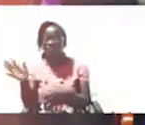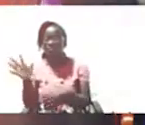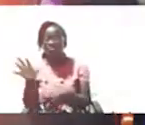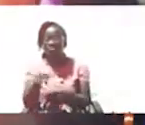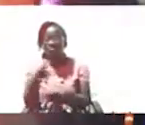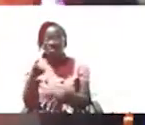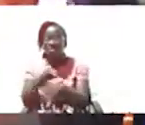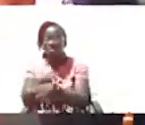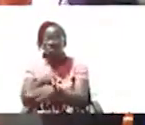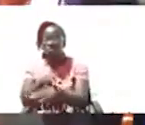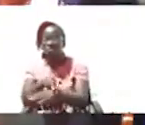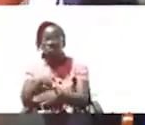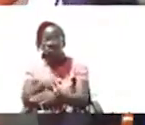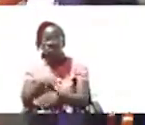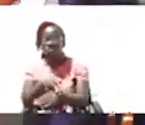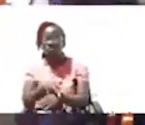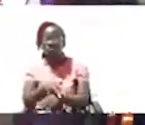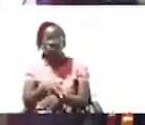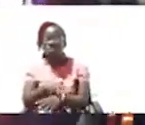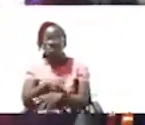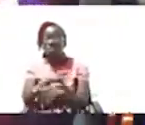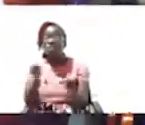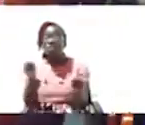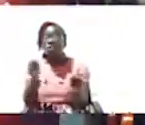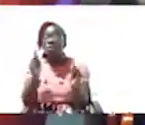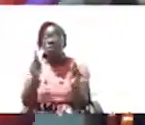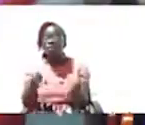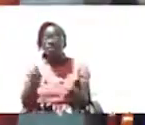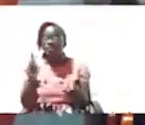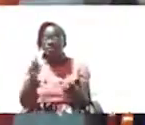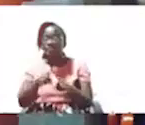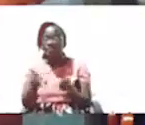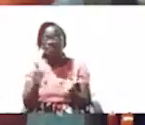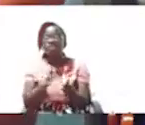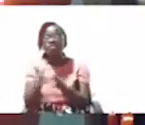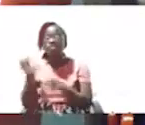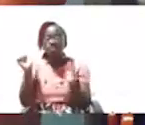nobody else but you. You will climb up.